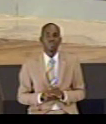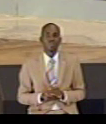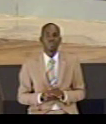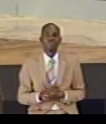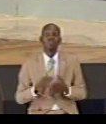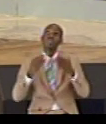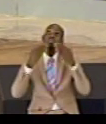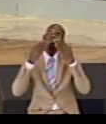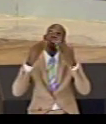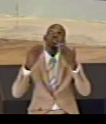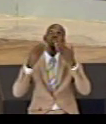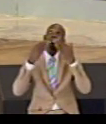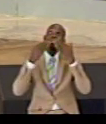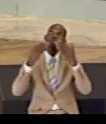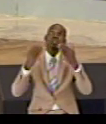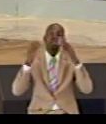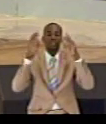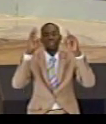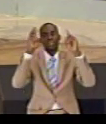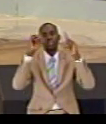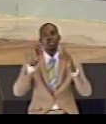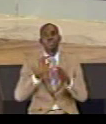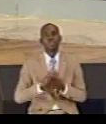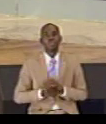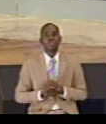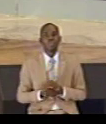Thank him, thank him, thank him.